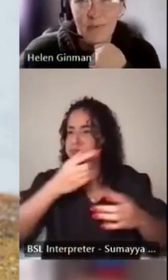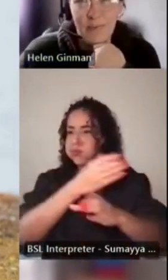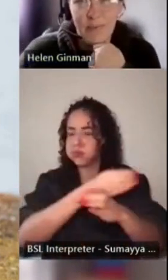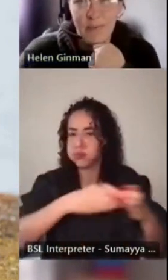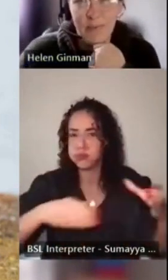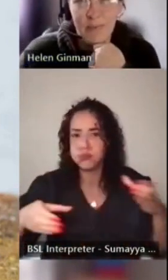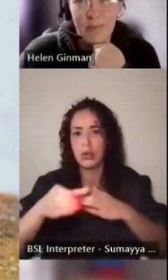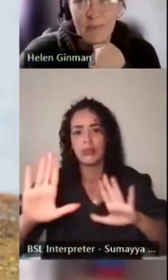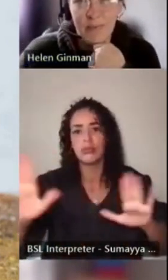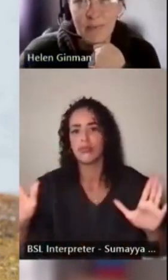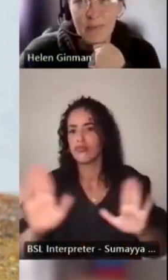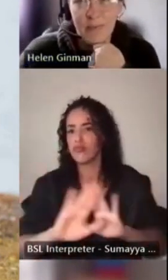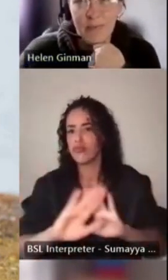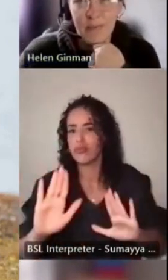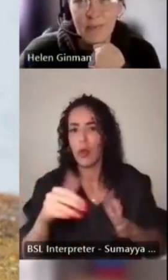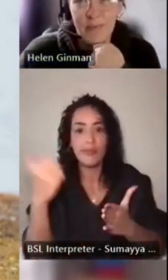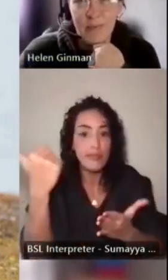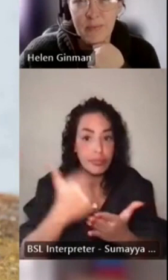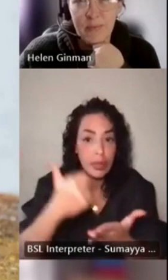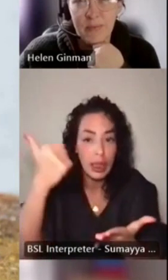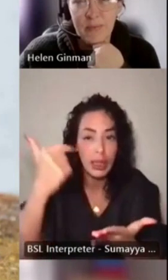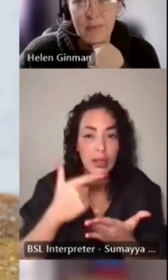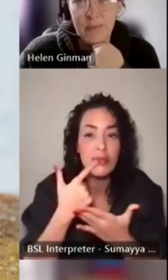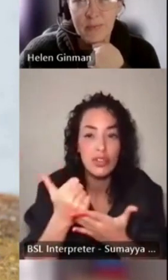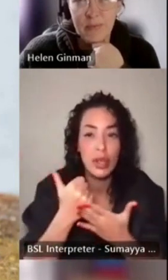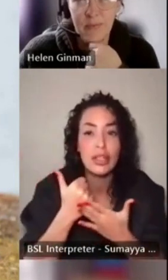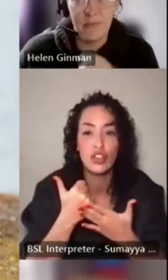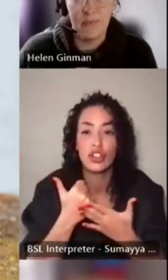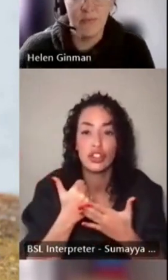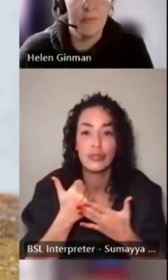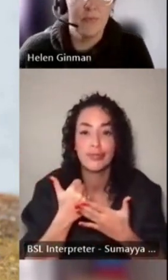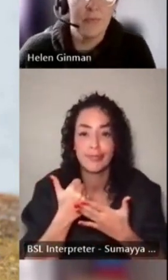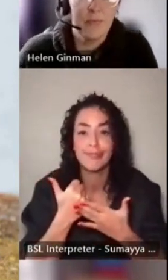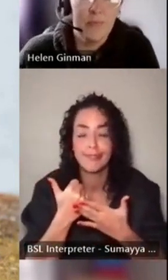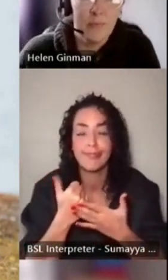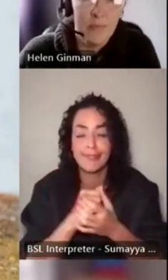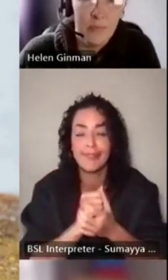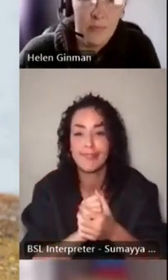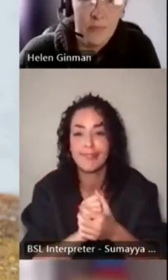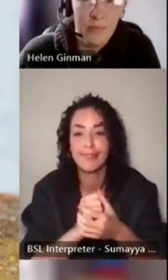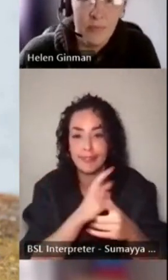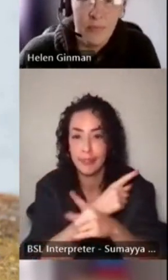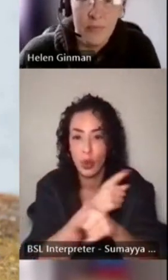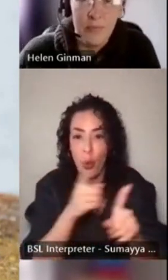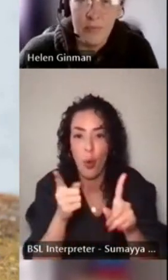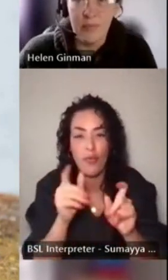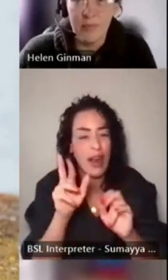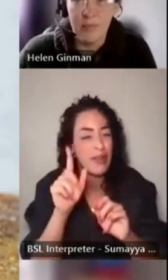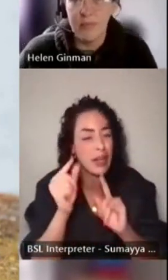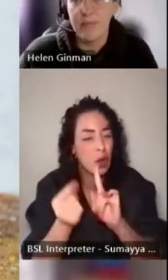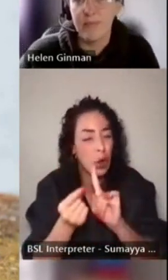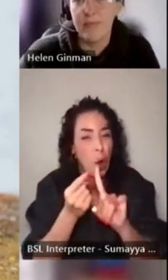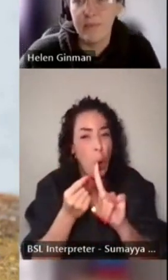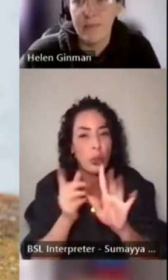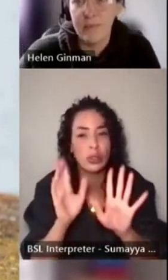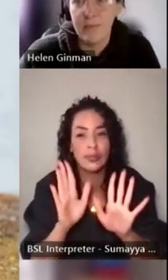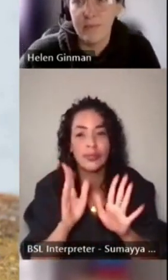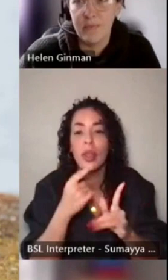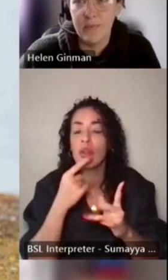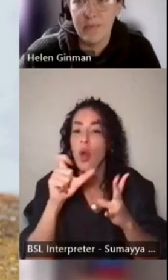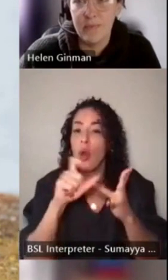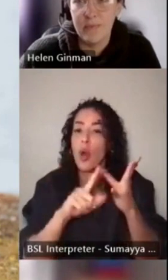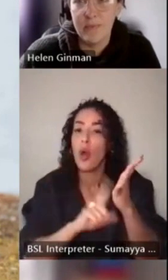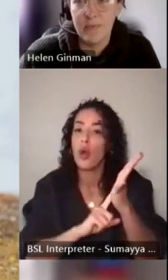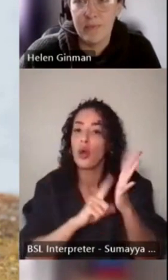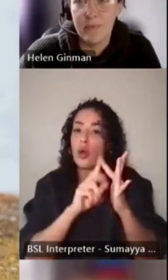Yeah, so some great suggestions there, and I think you're all pretty much near what conflict is. So according to the Collins